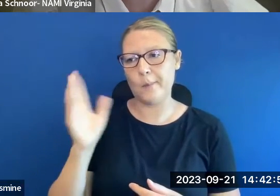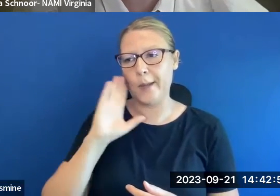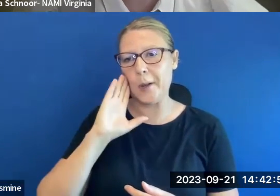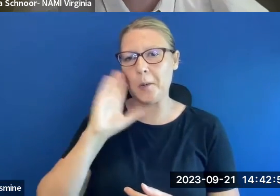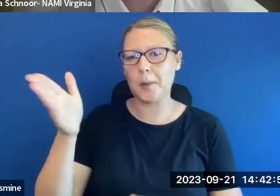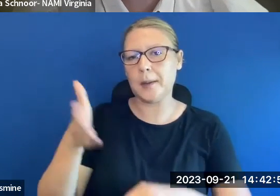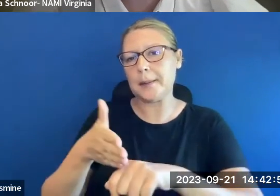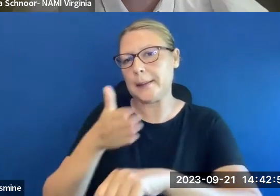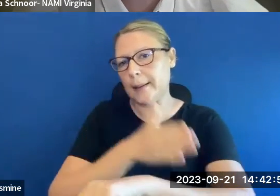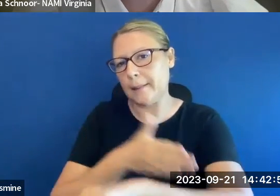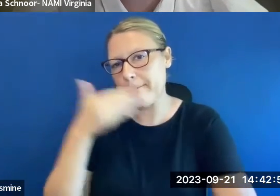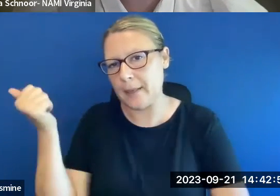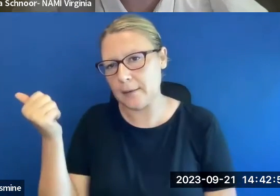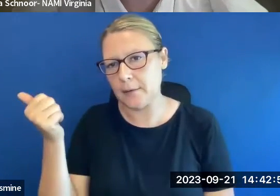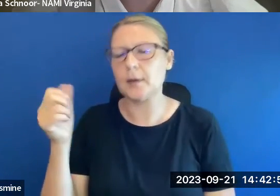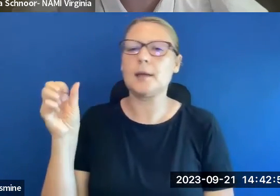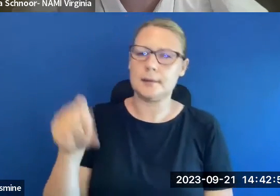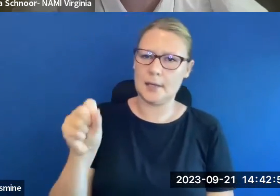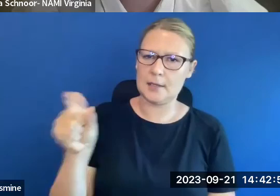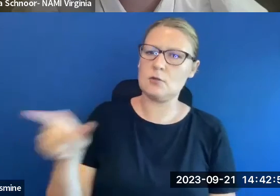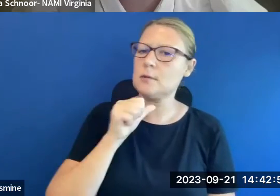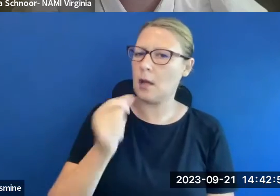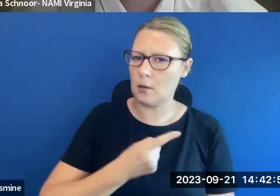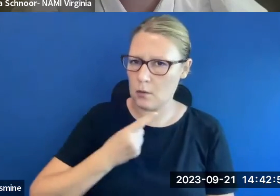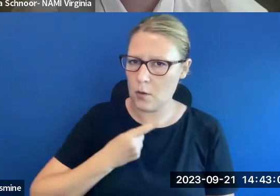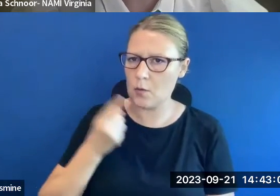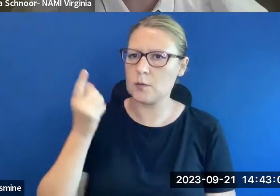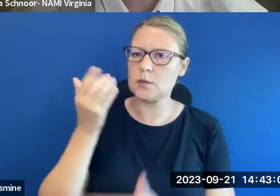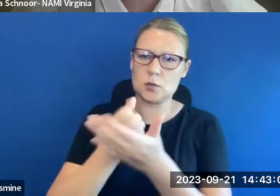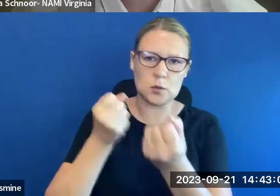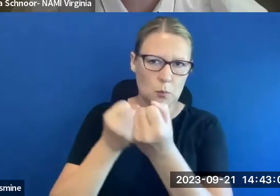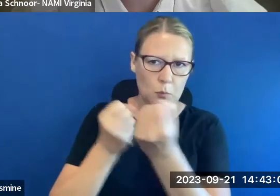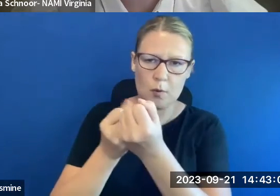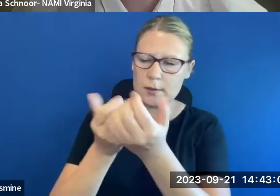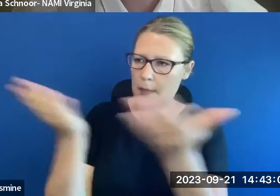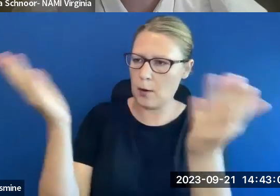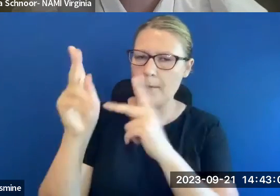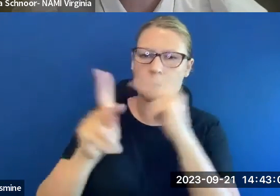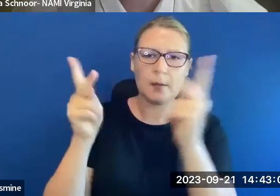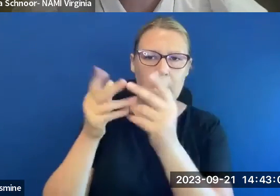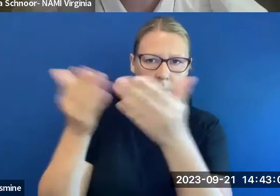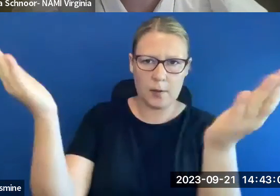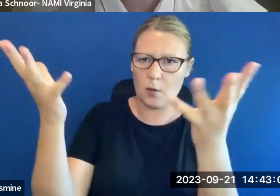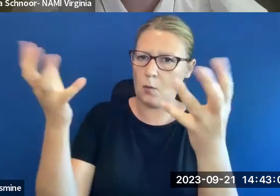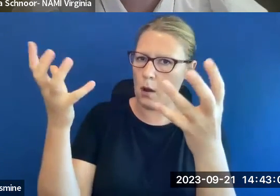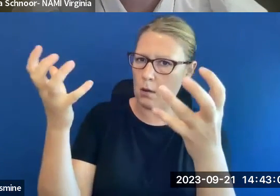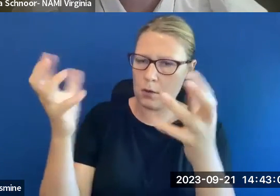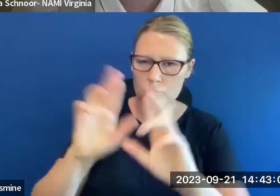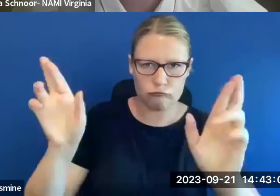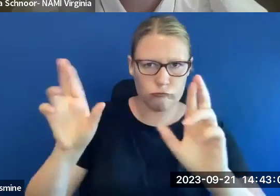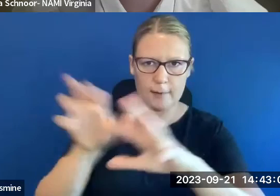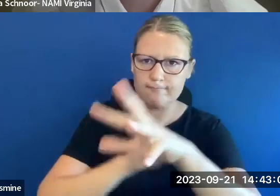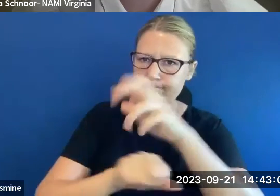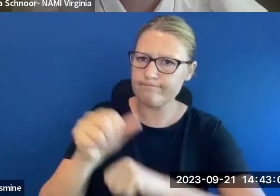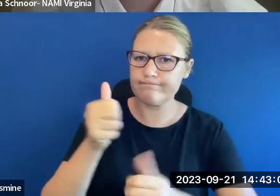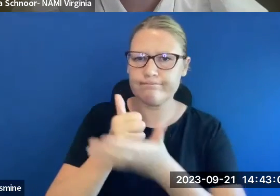would say is, yes, you are not alone. There are supports out there. There are people out there who want to help you and who are equipped to